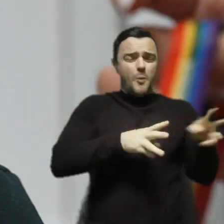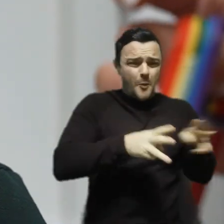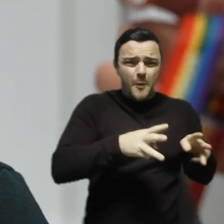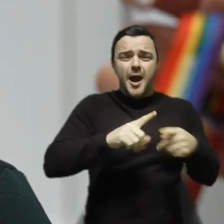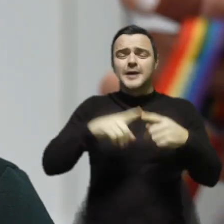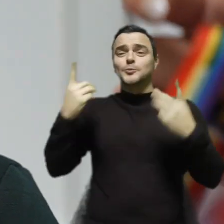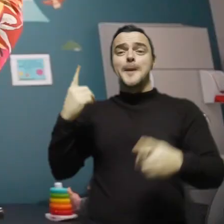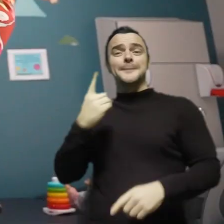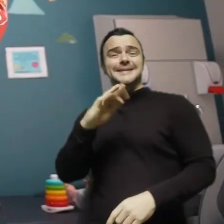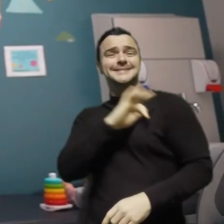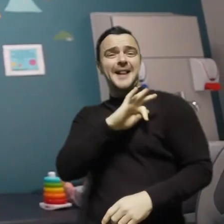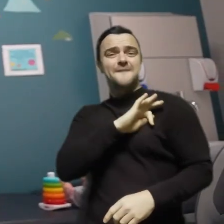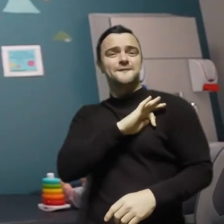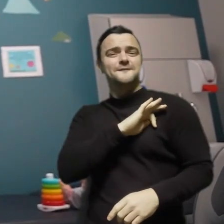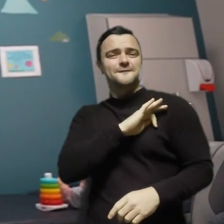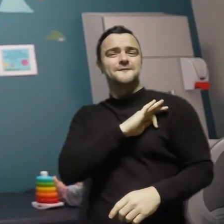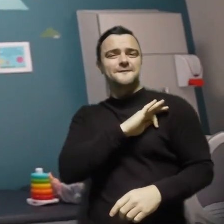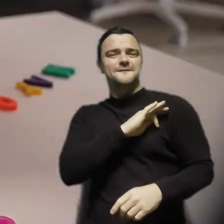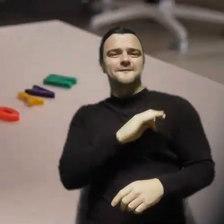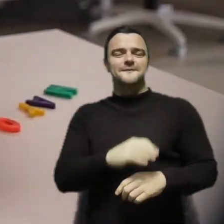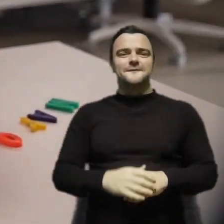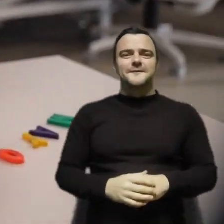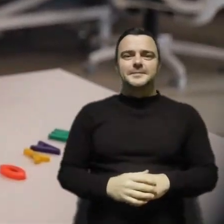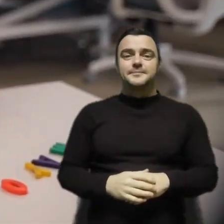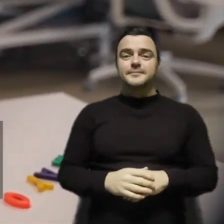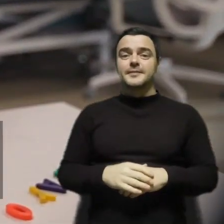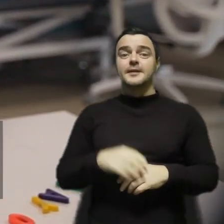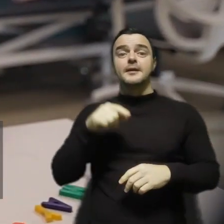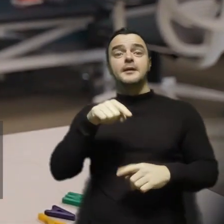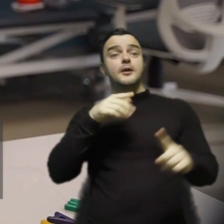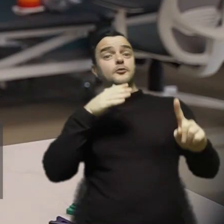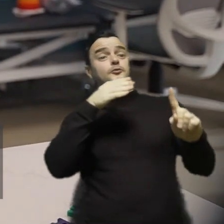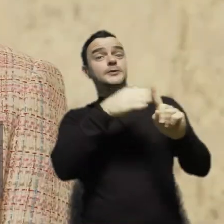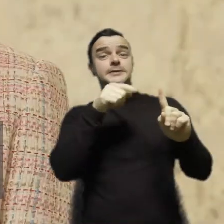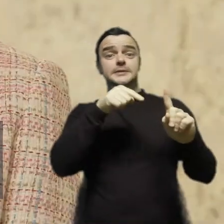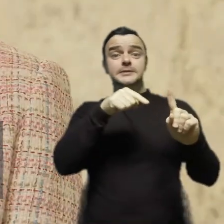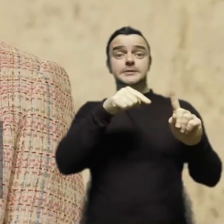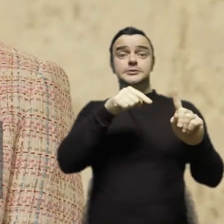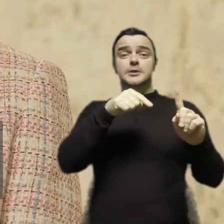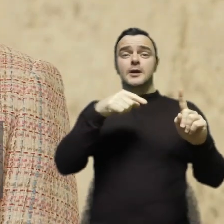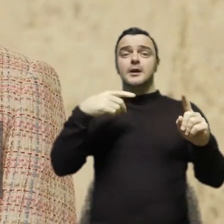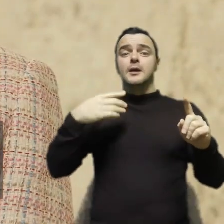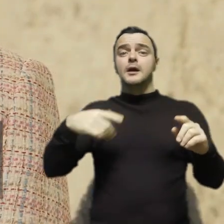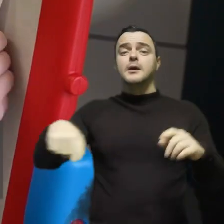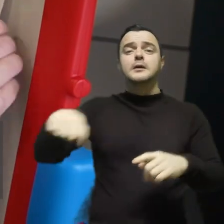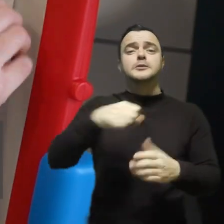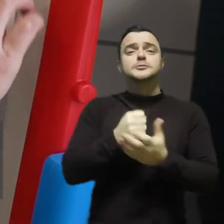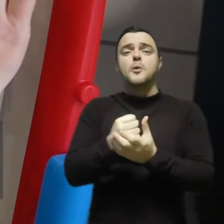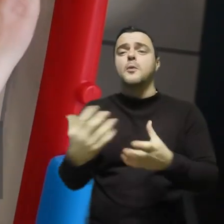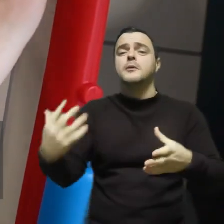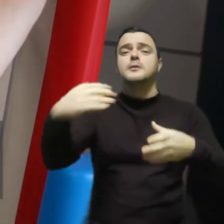time at work, and you just want to be yourself. By reaching out to one another and